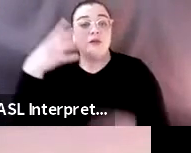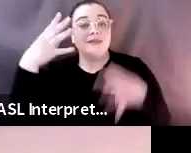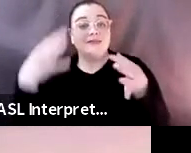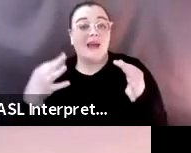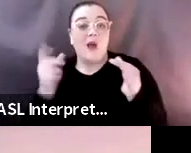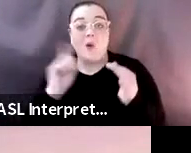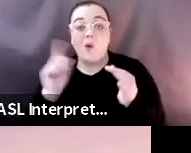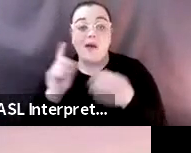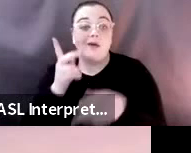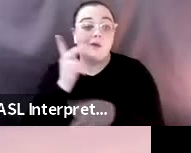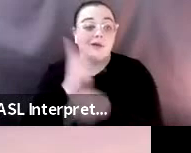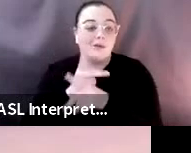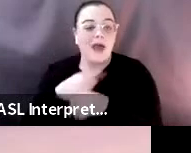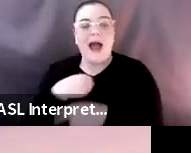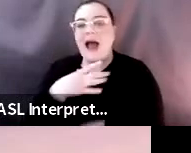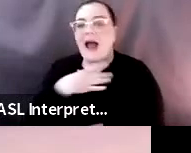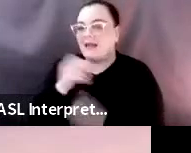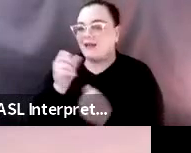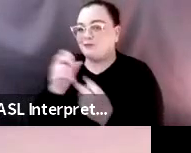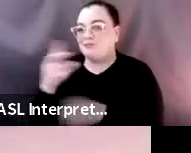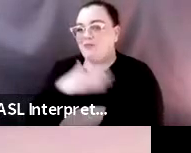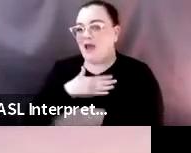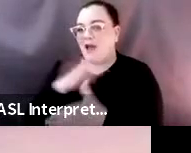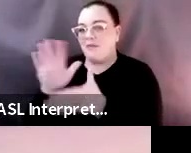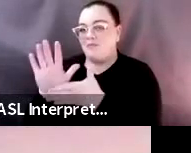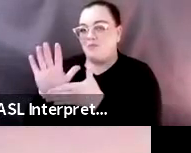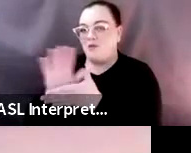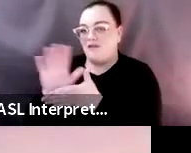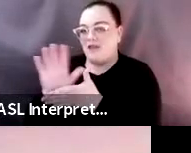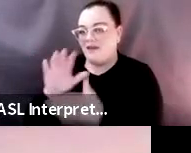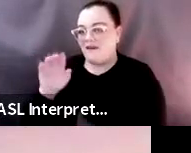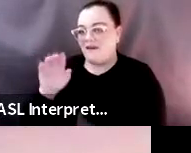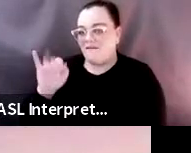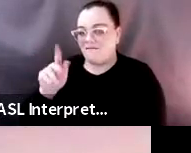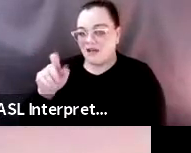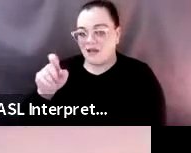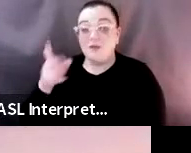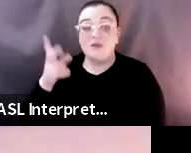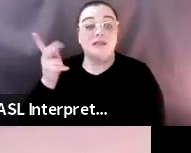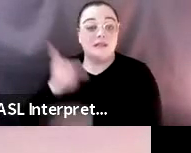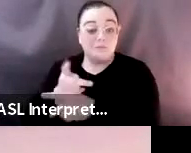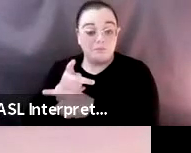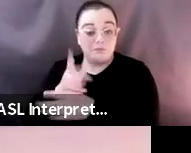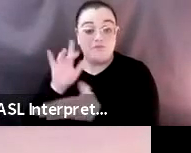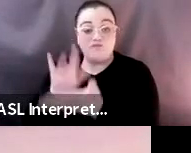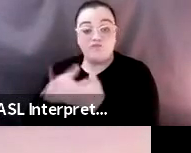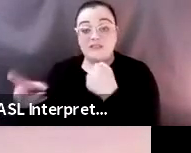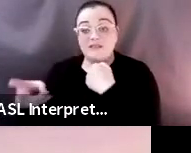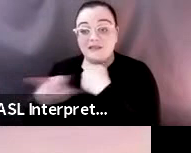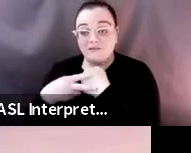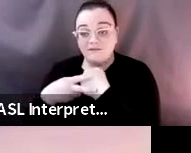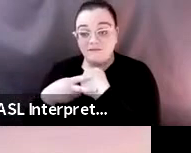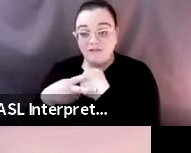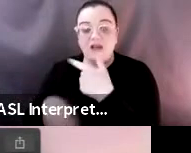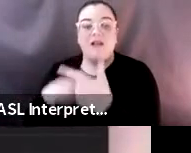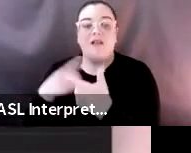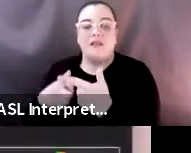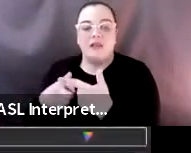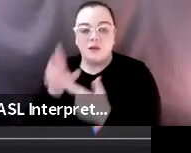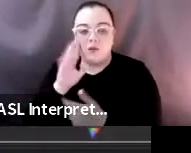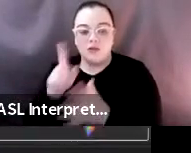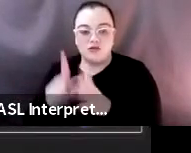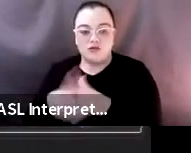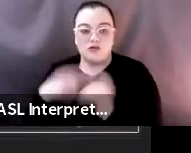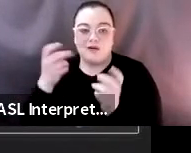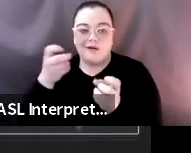always go to my movies folder. So I'm just gonna have that be the file name, hit save, and it's gonna start